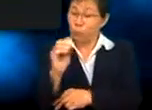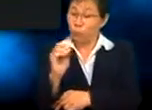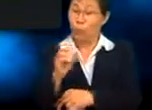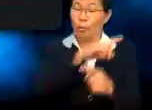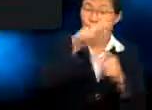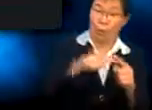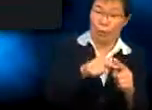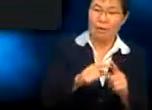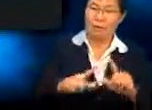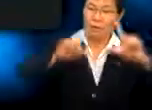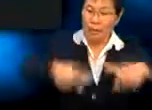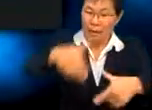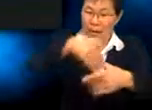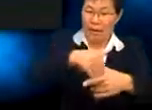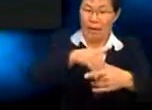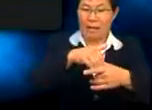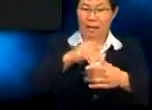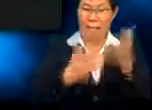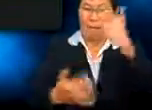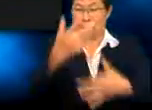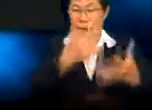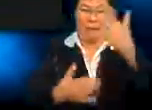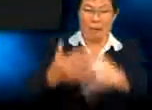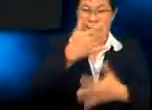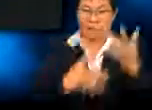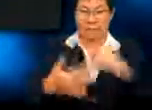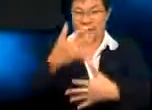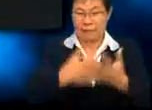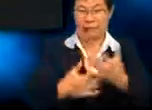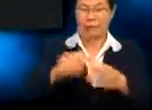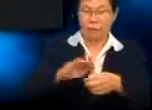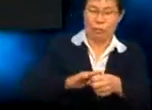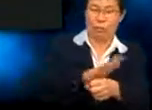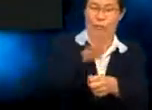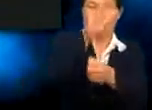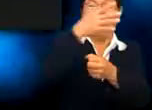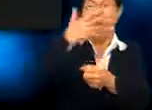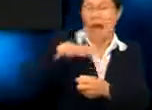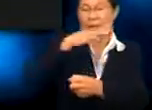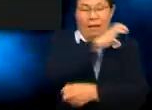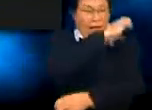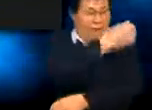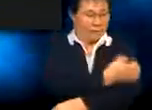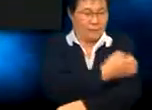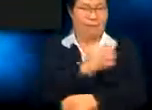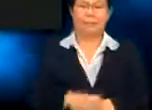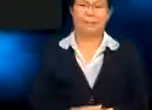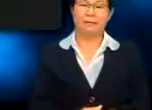So, when it is placed in the furnace to be burned, it releases heat energy.